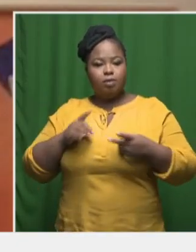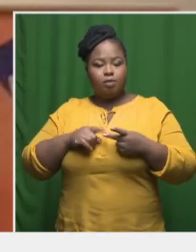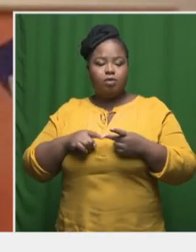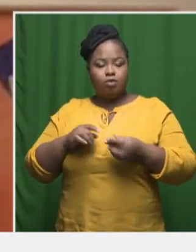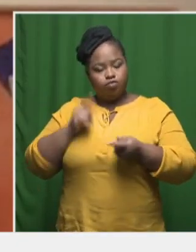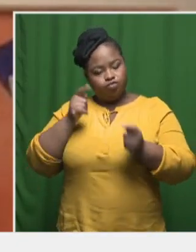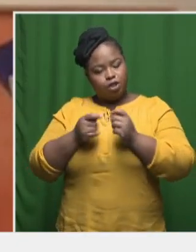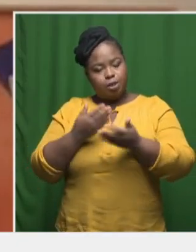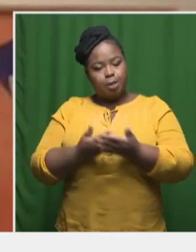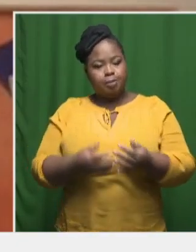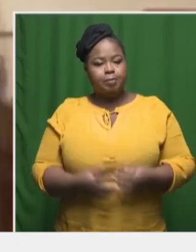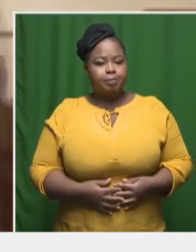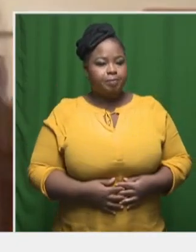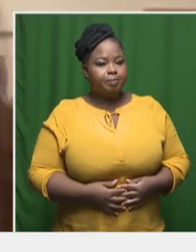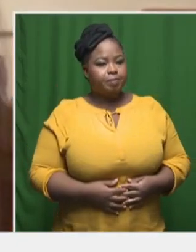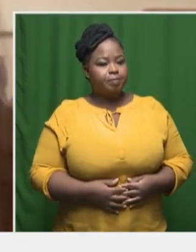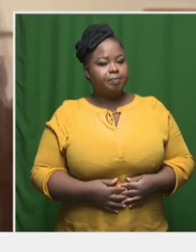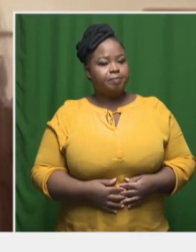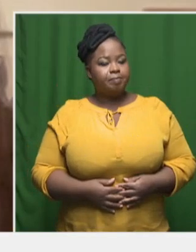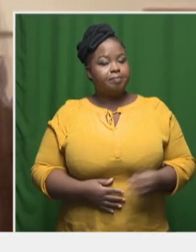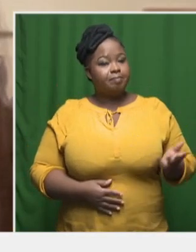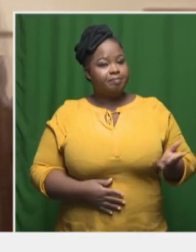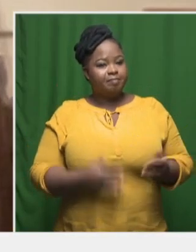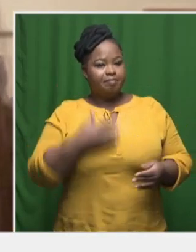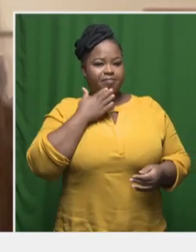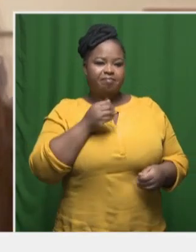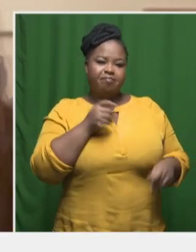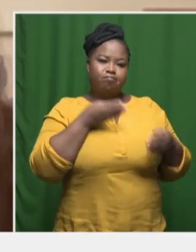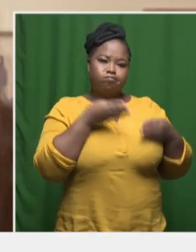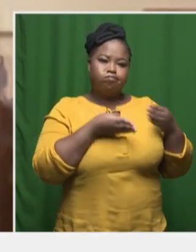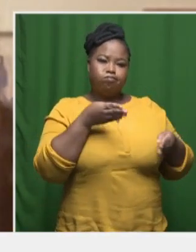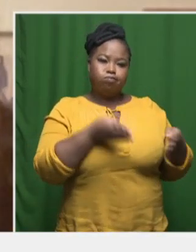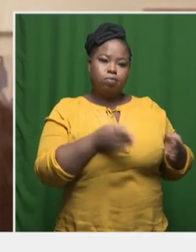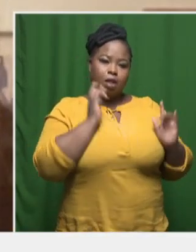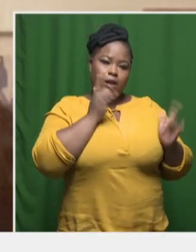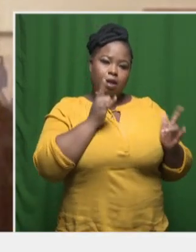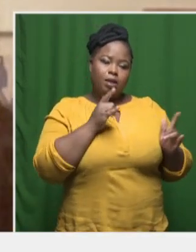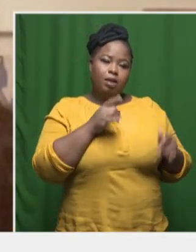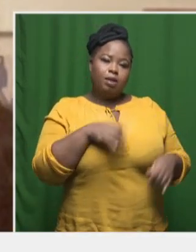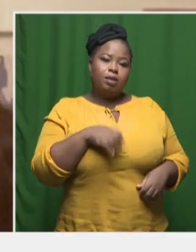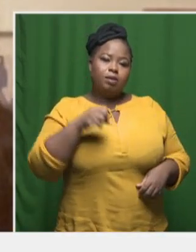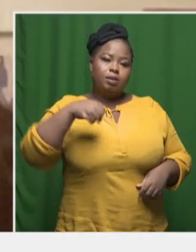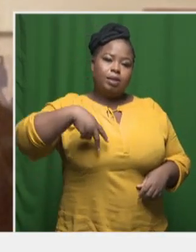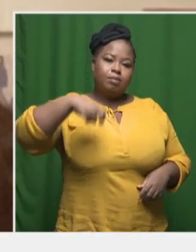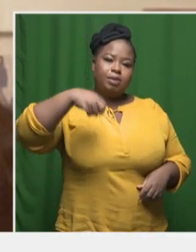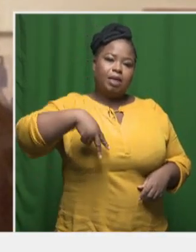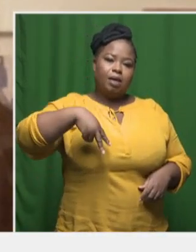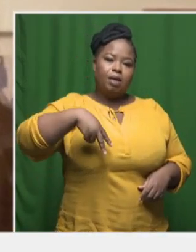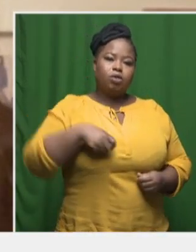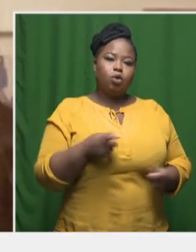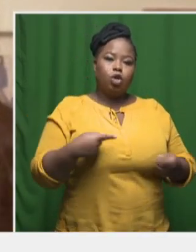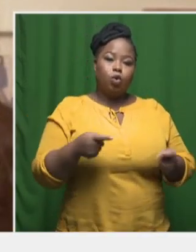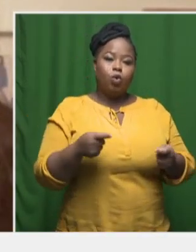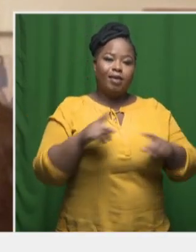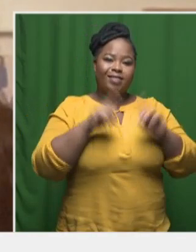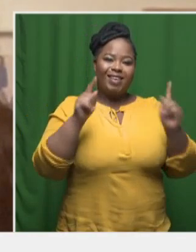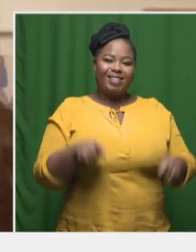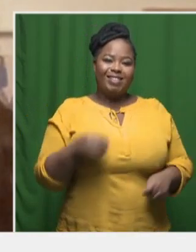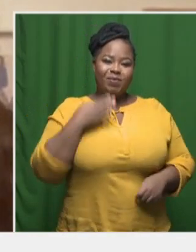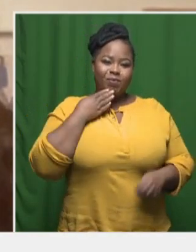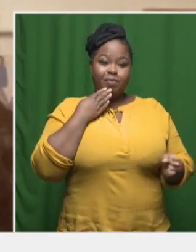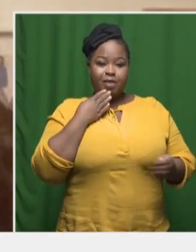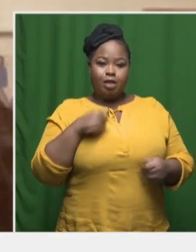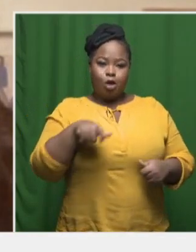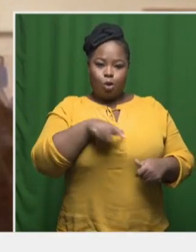needle. Now let's talk about, attendees can also watch the Samsung Bespoke Cooking Theatre come alive as local